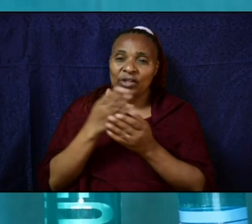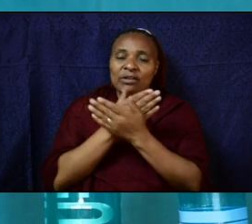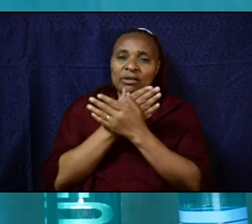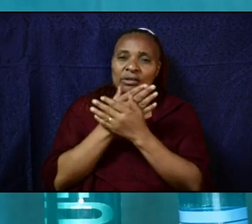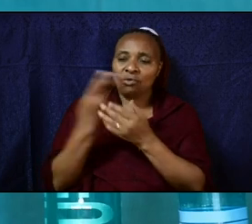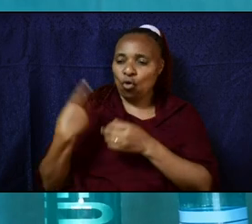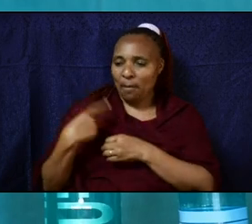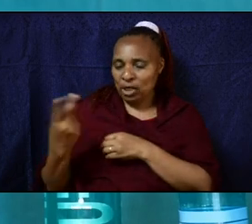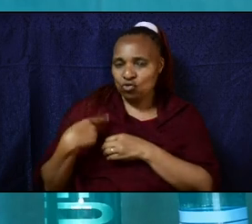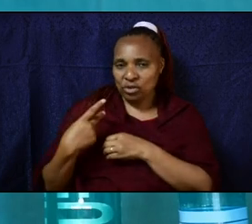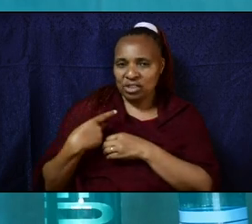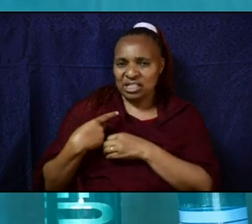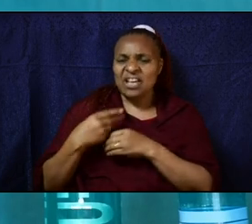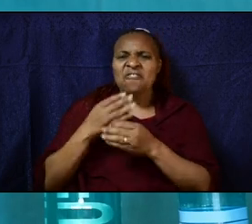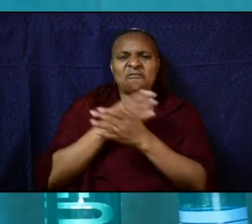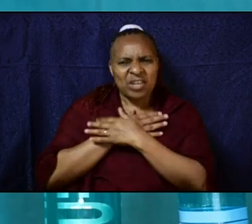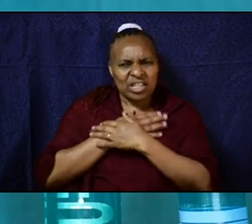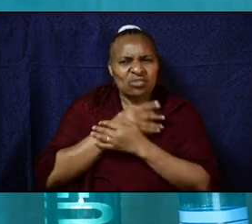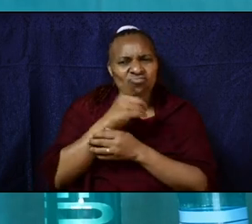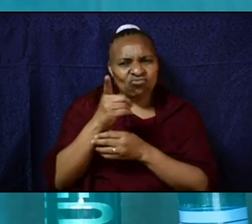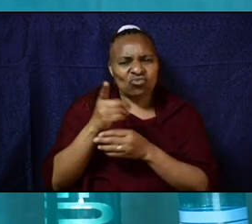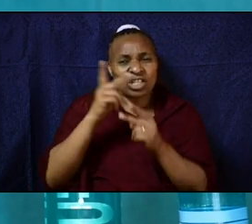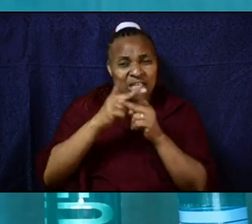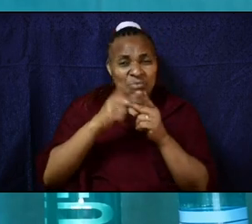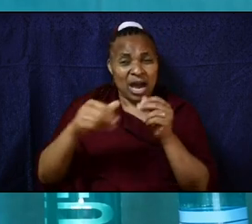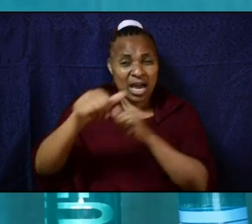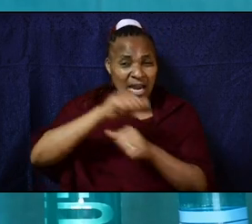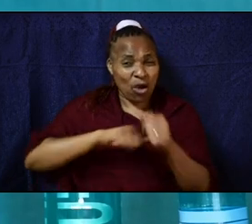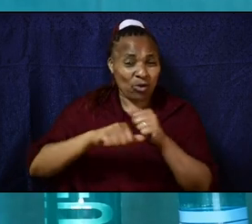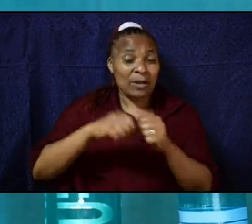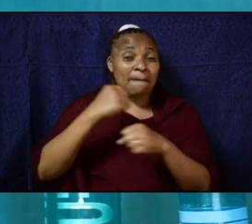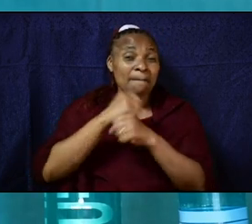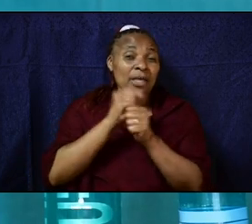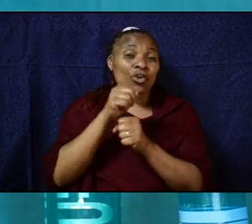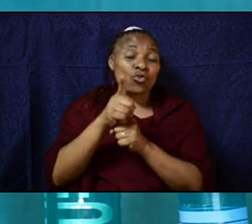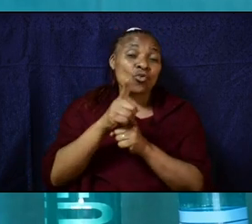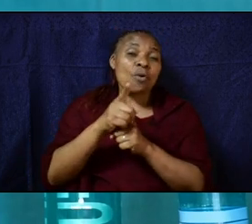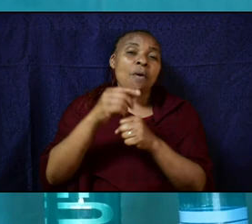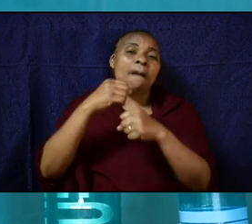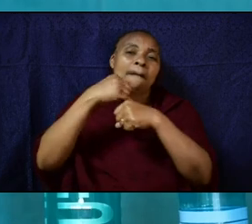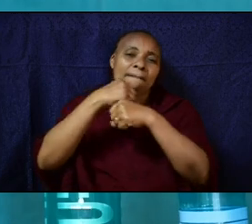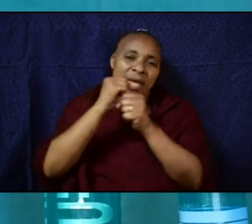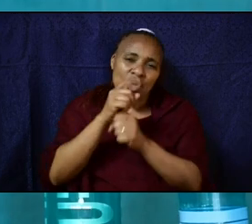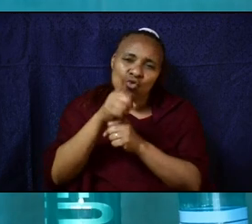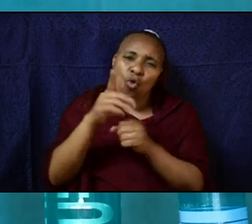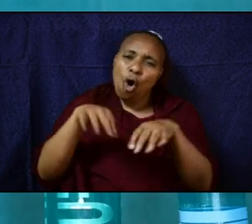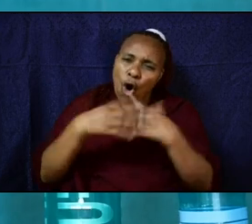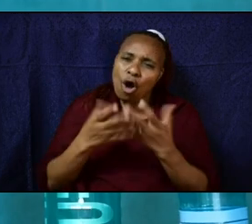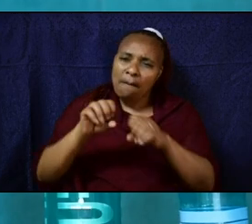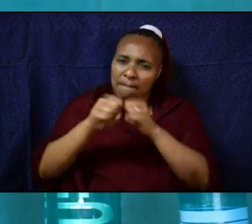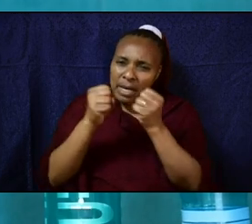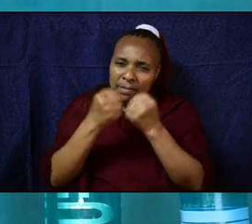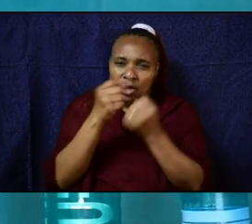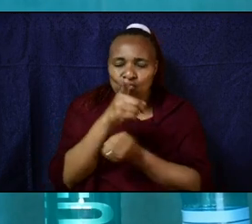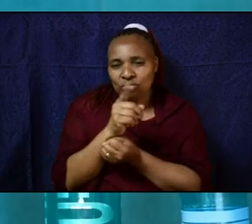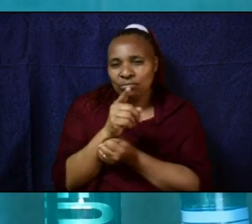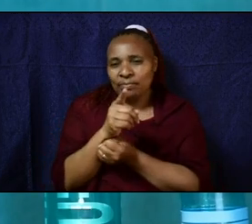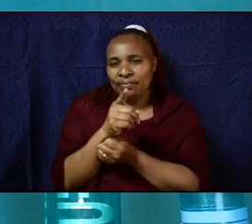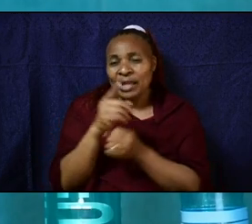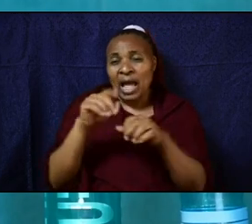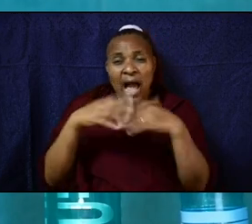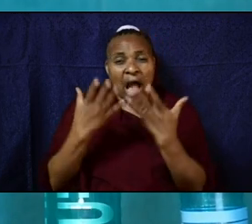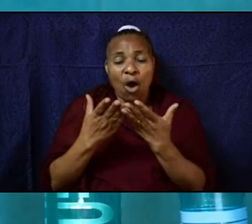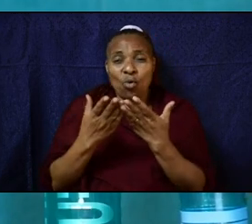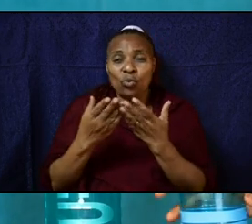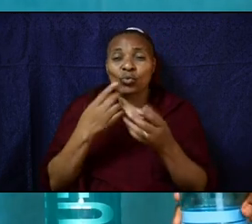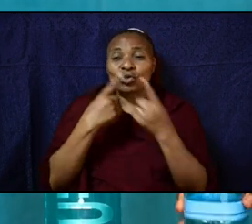Friends, the friends you keep, the people who you keep around you, can either make or break you. And even